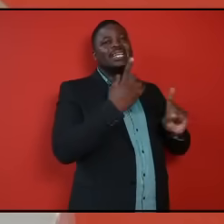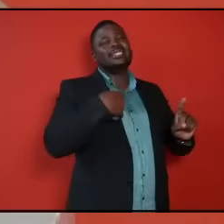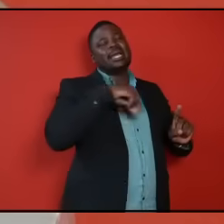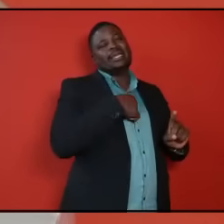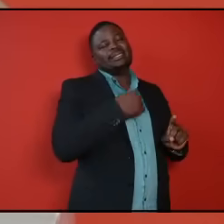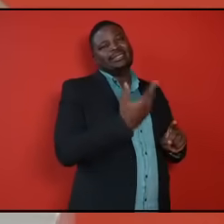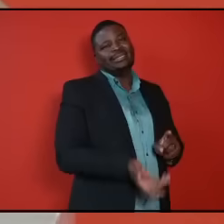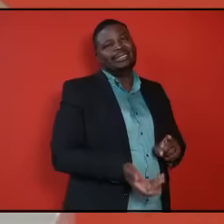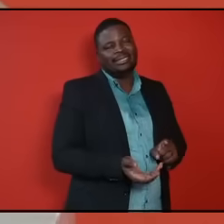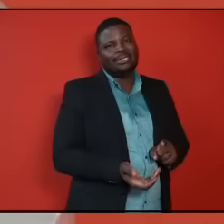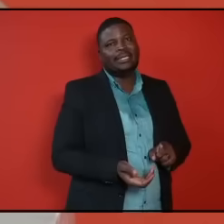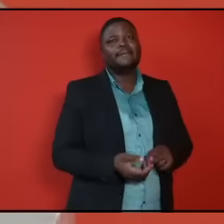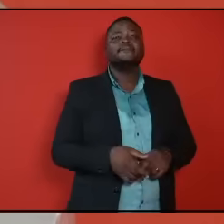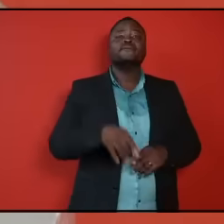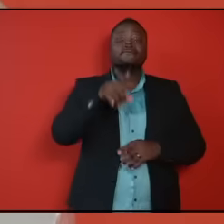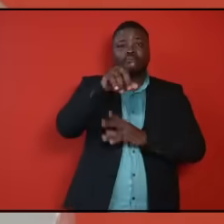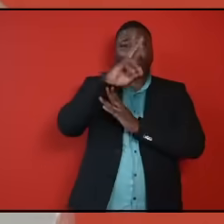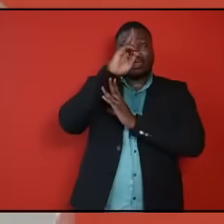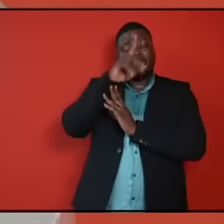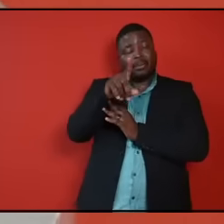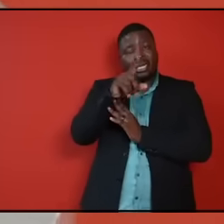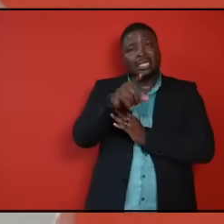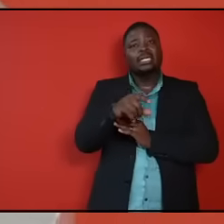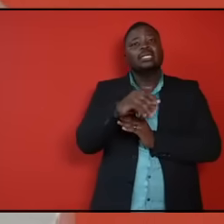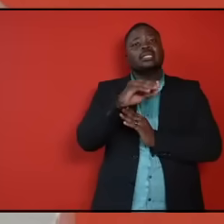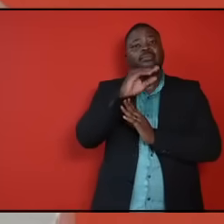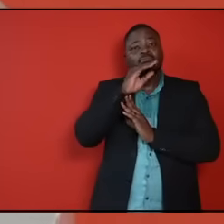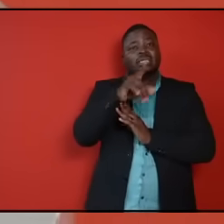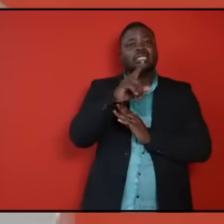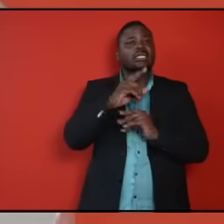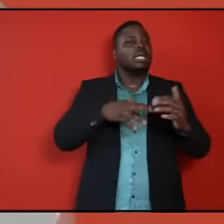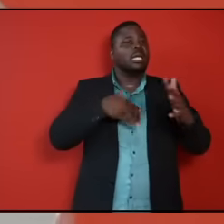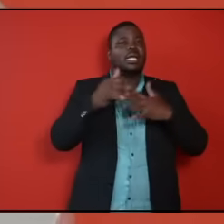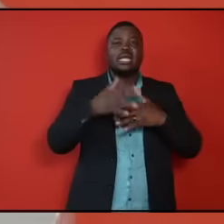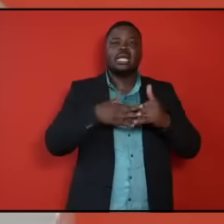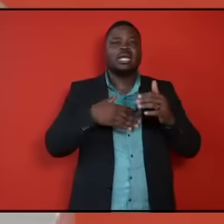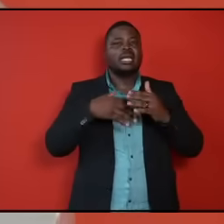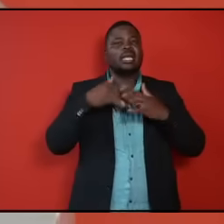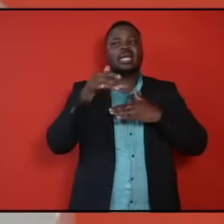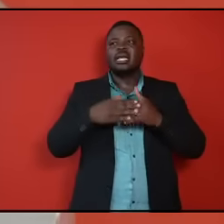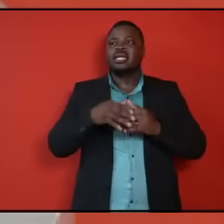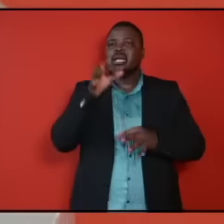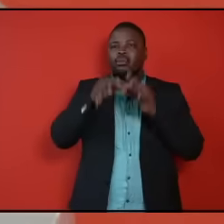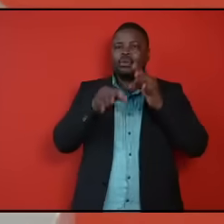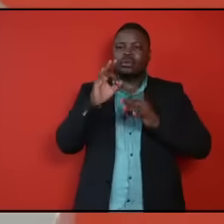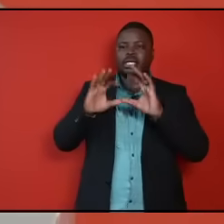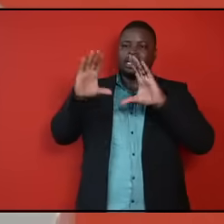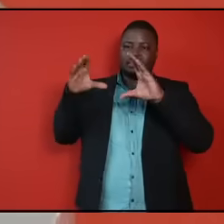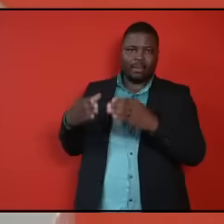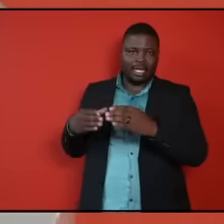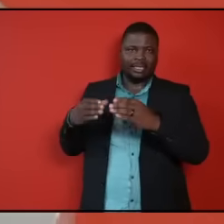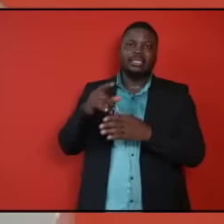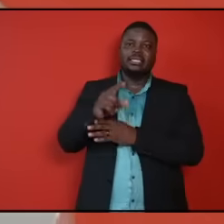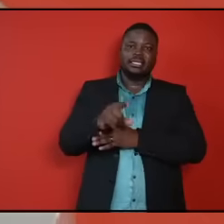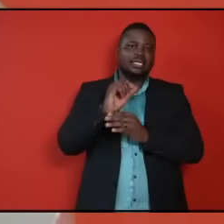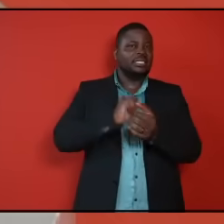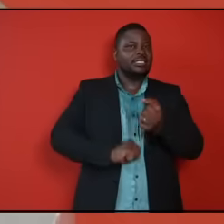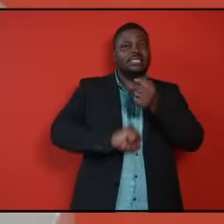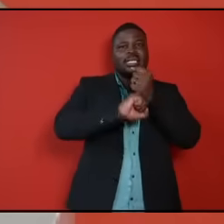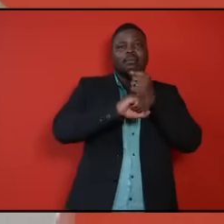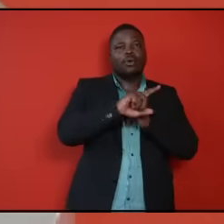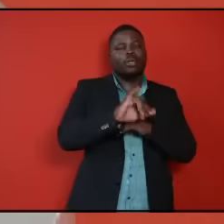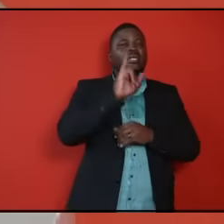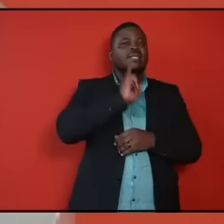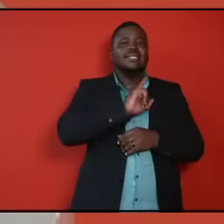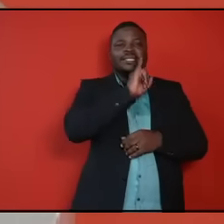way that any party that doesn't support Israel or pronounced against Israel doesn't get